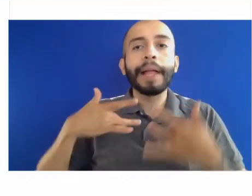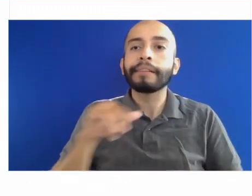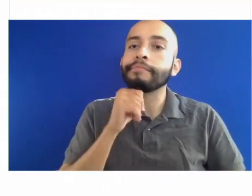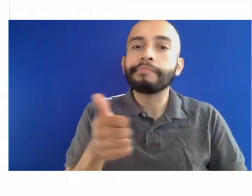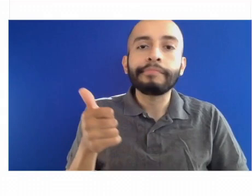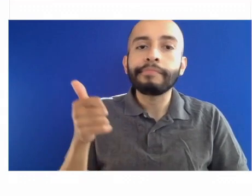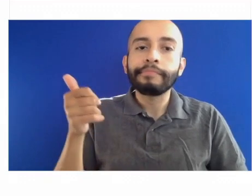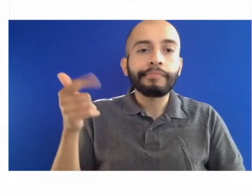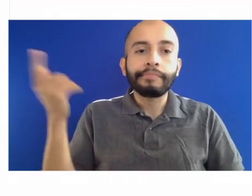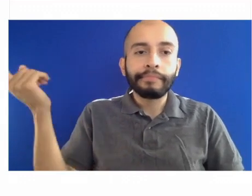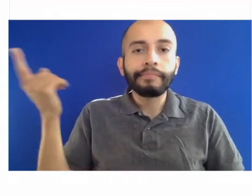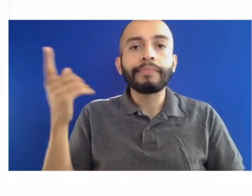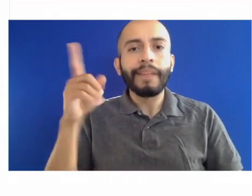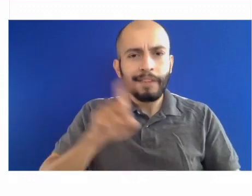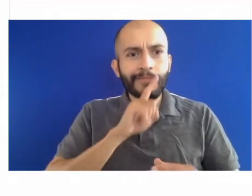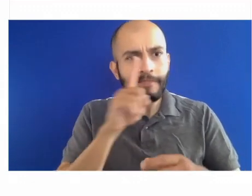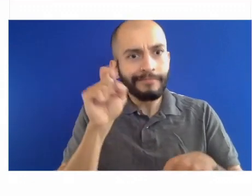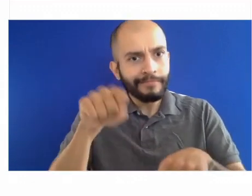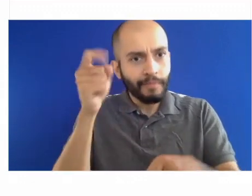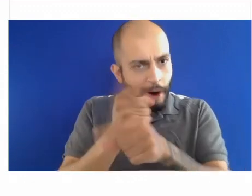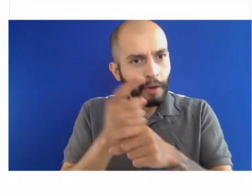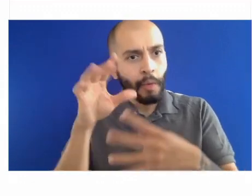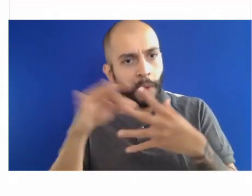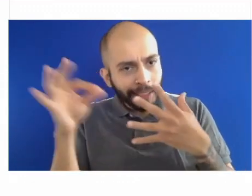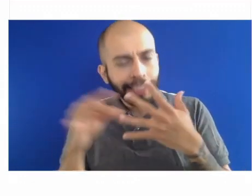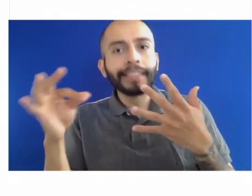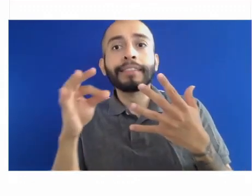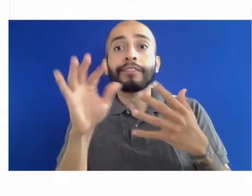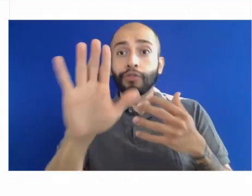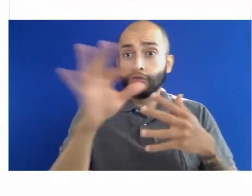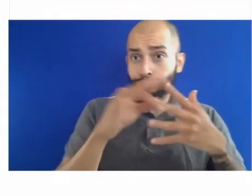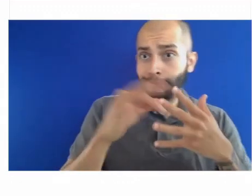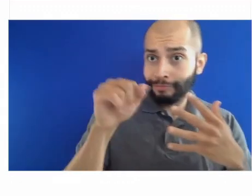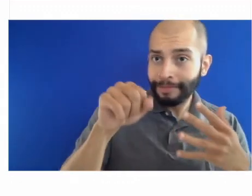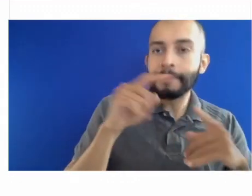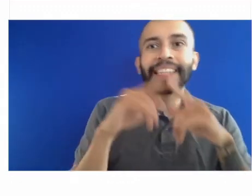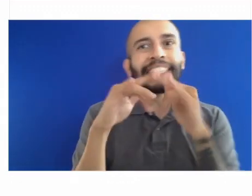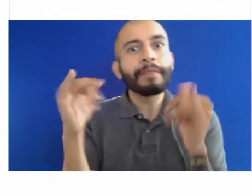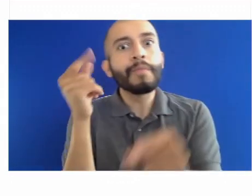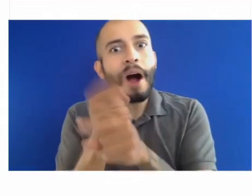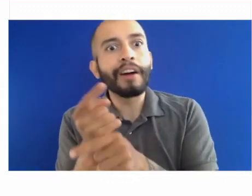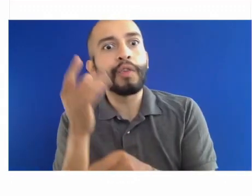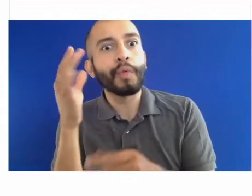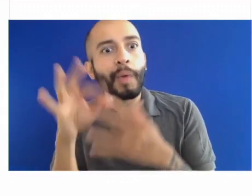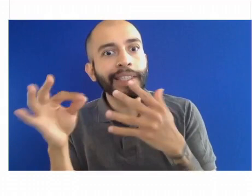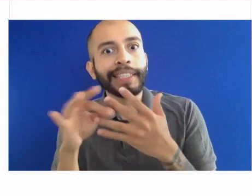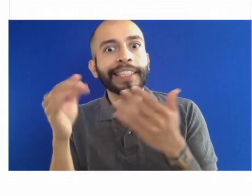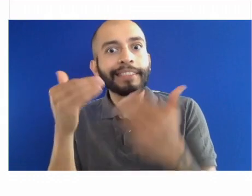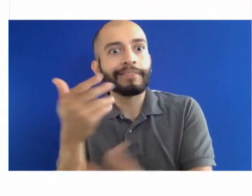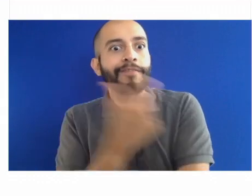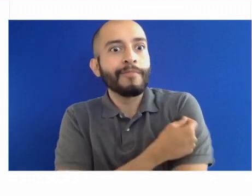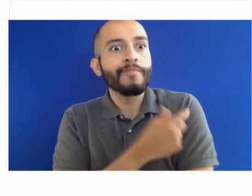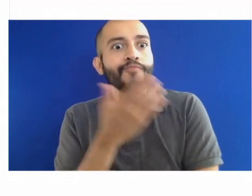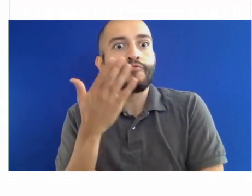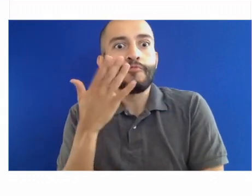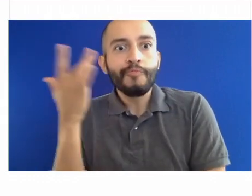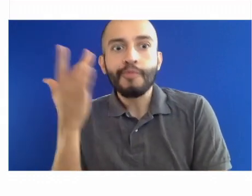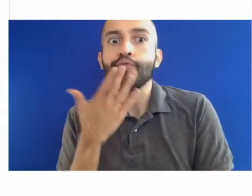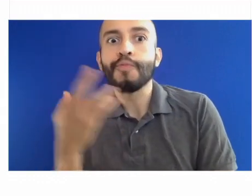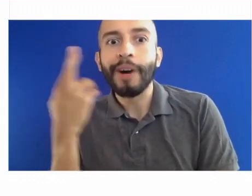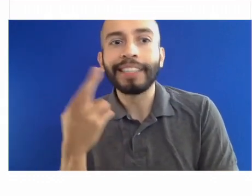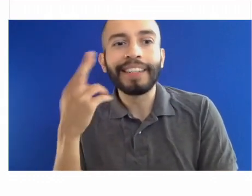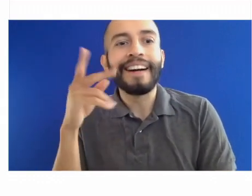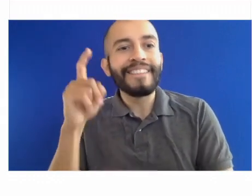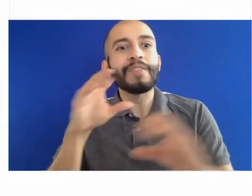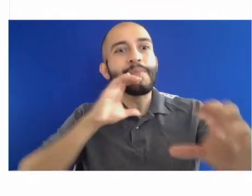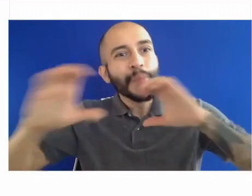have possible entrees into counter communication strategies that are actually being offered